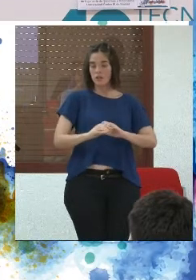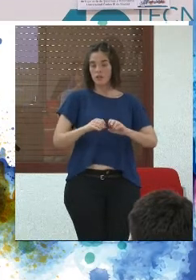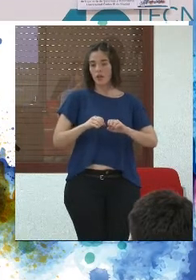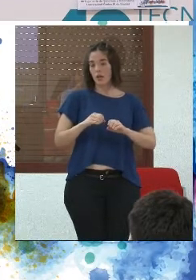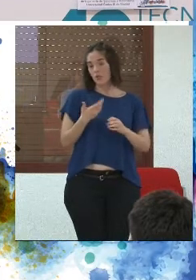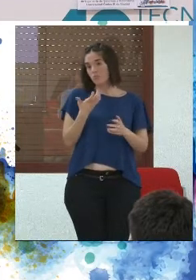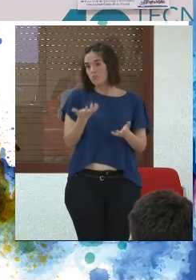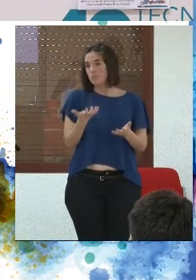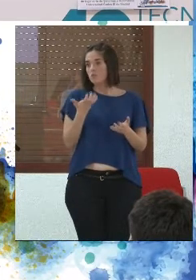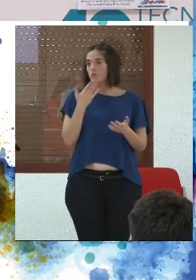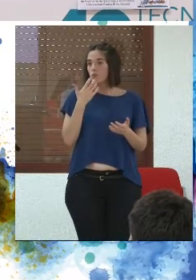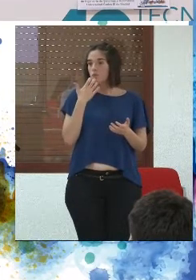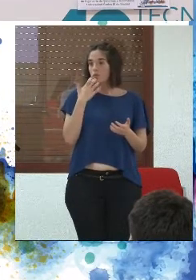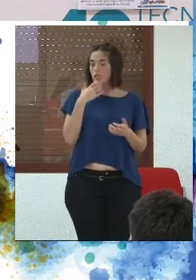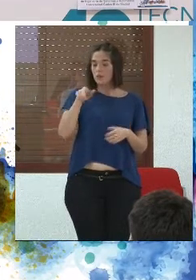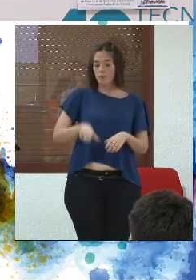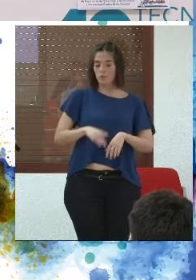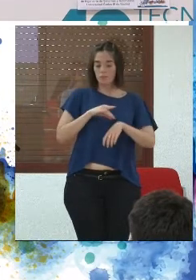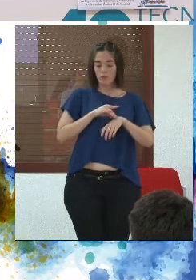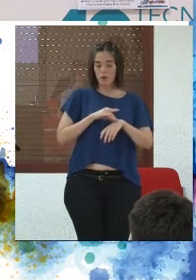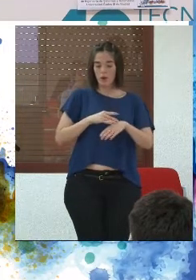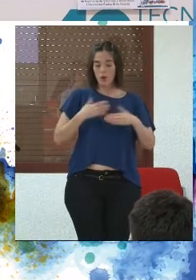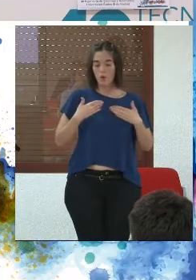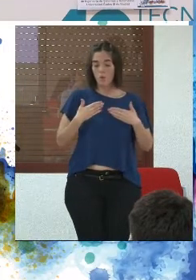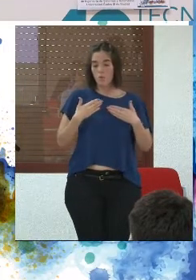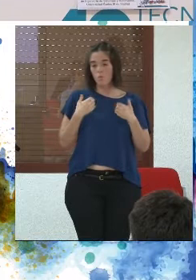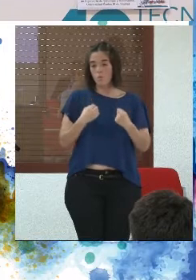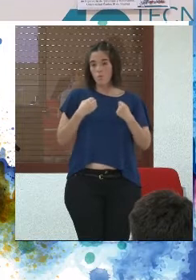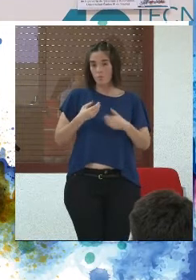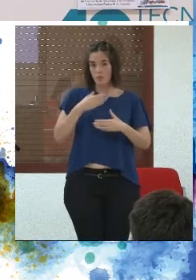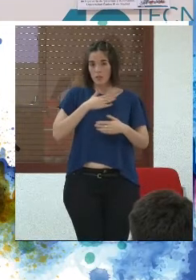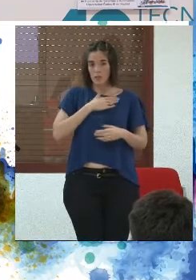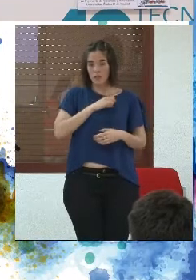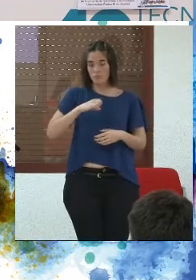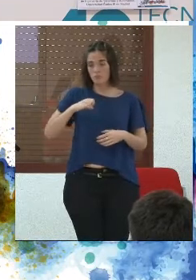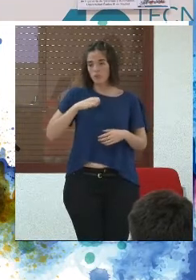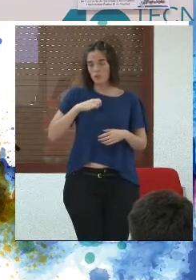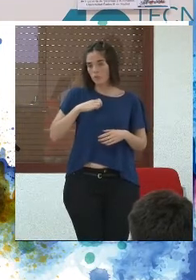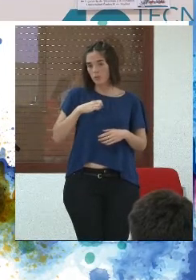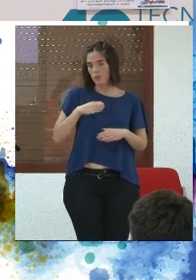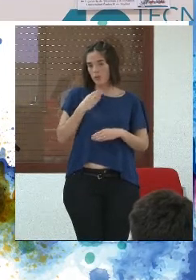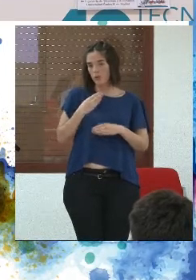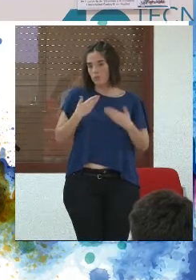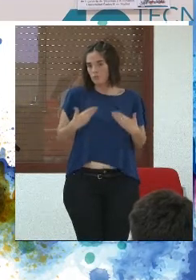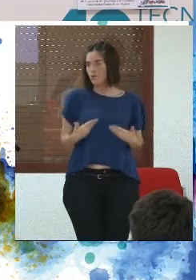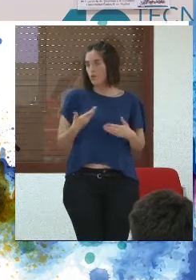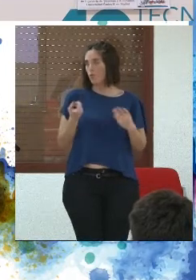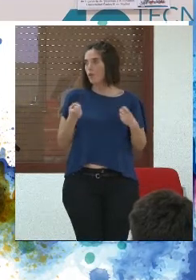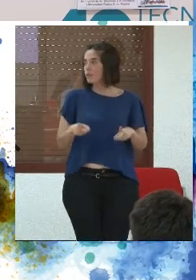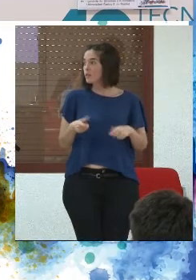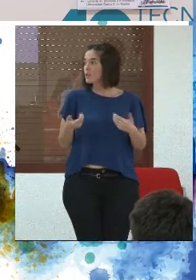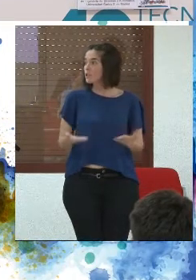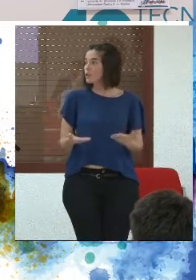way that when the patient at the beginning is weaker, they can bear less weight, and all the weight it is supported by the